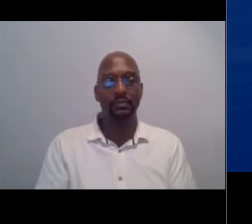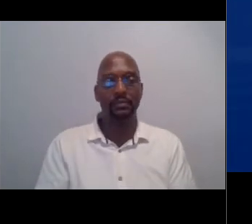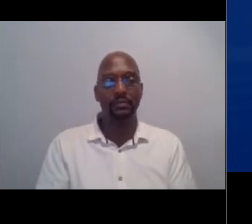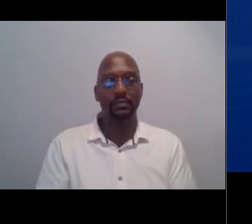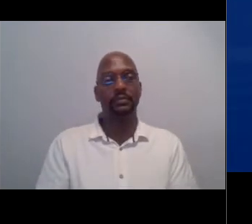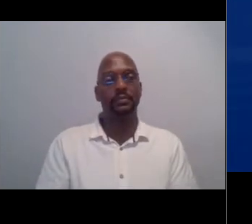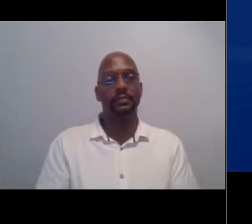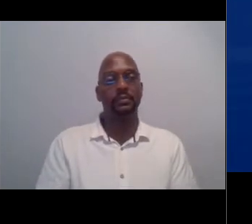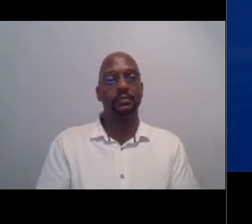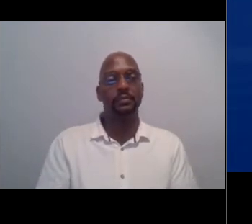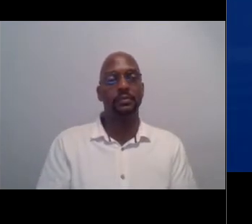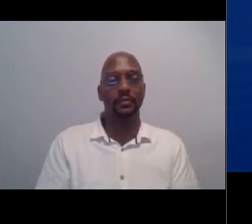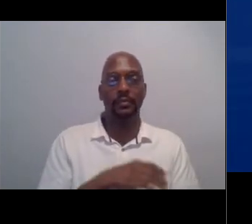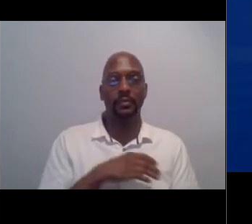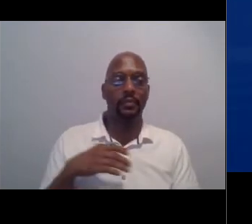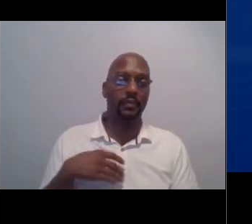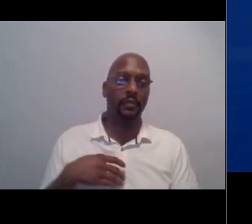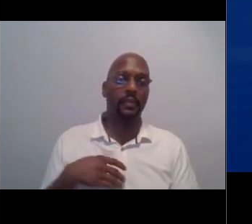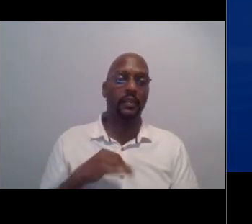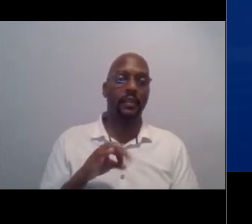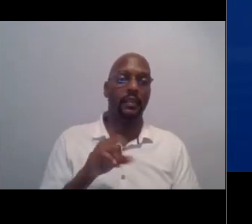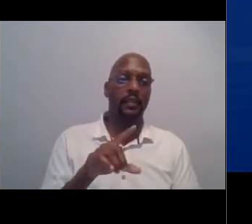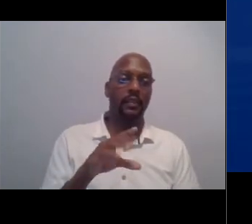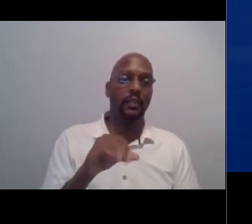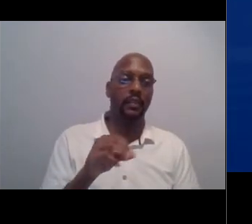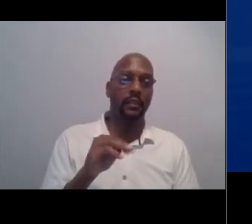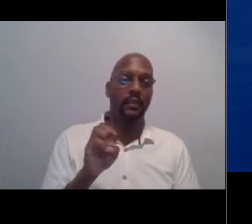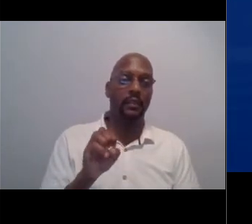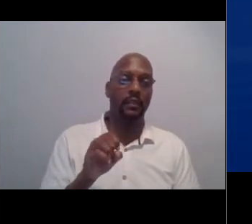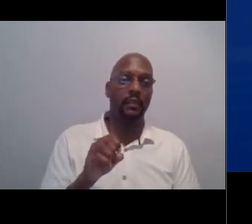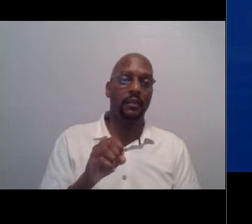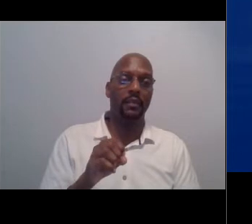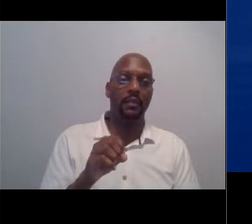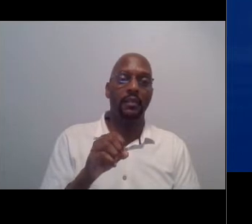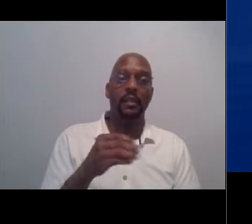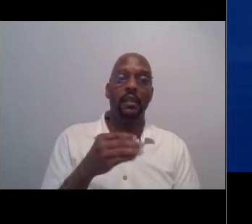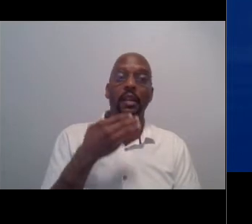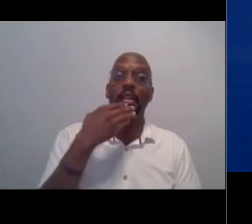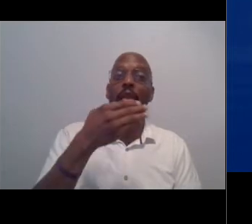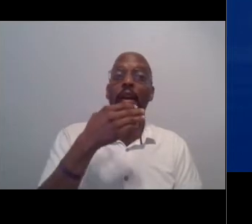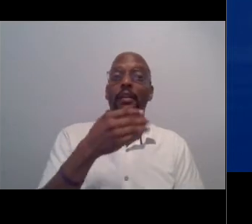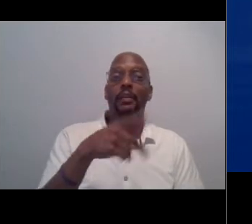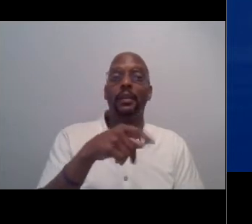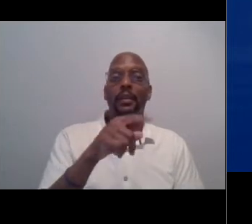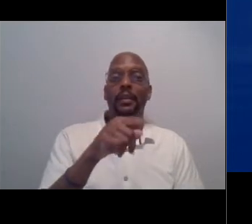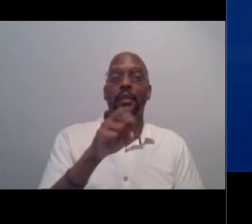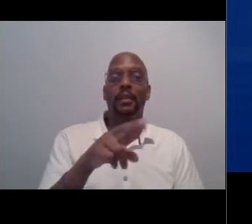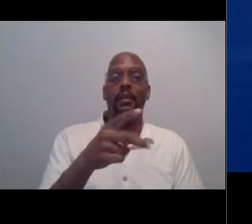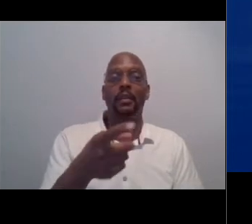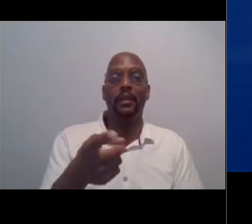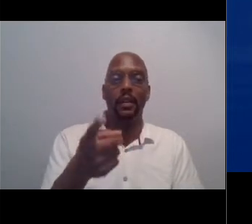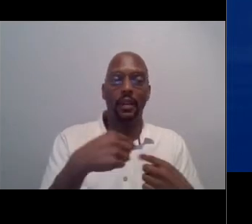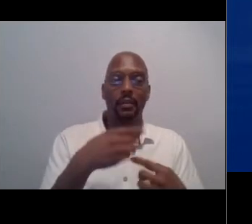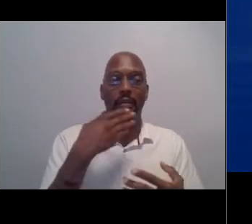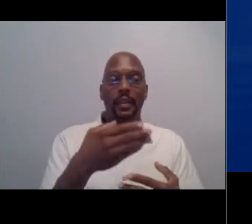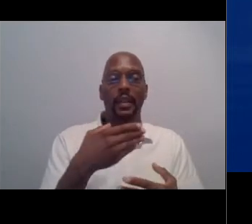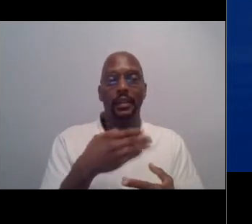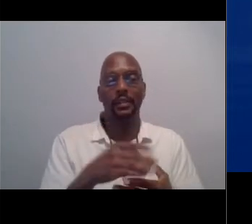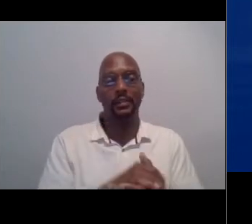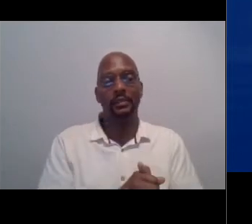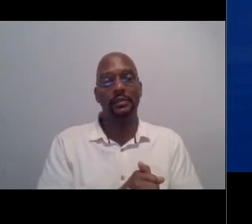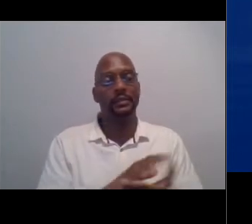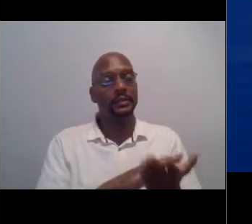Yes, Commissioner Falcone and then Commissioner Grisby. Yes, thank you, Peter, for coming up, I should say. And it's nice